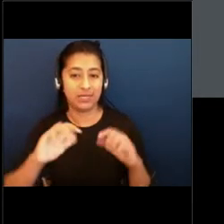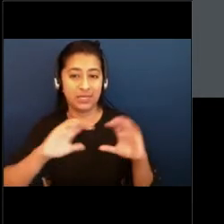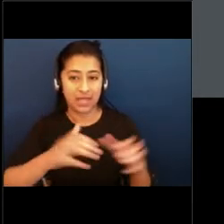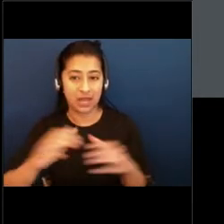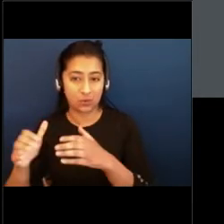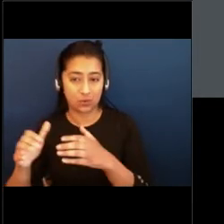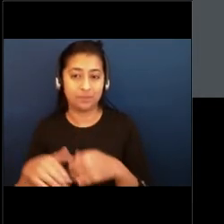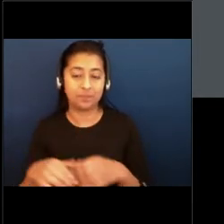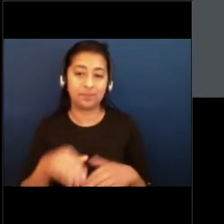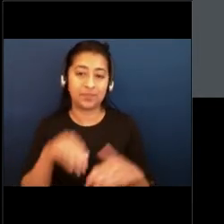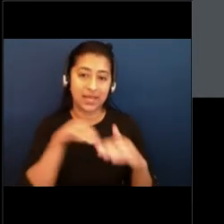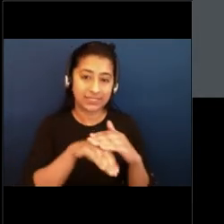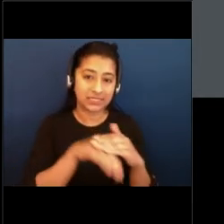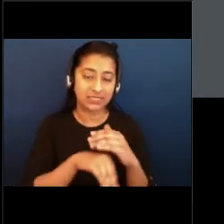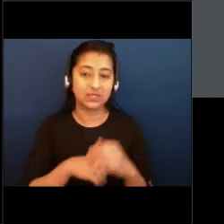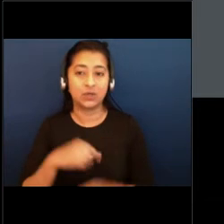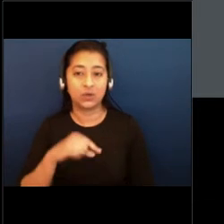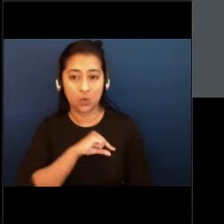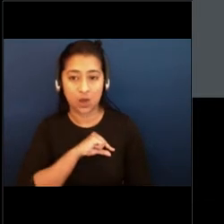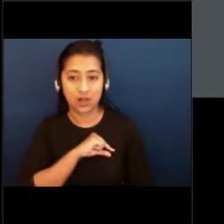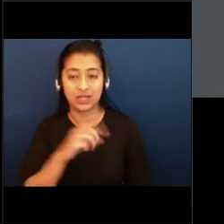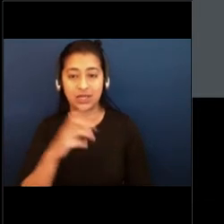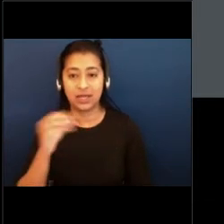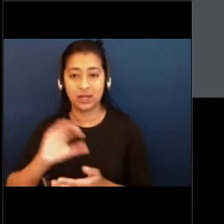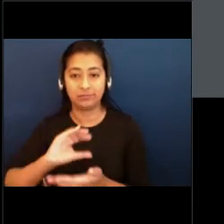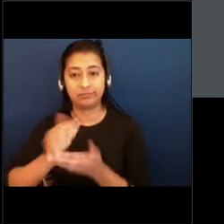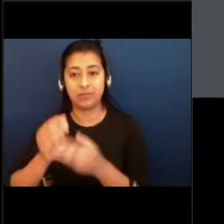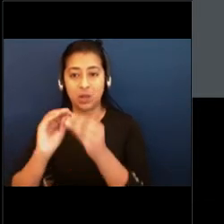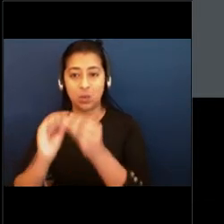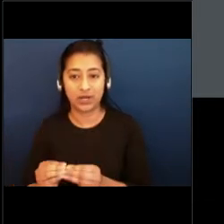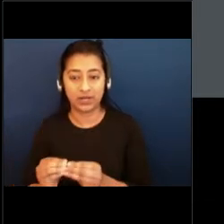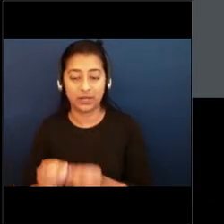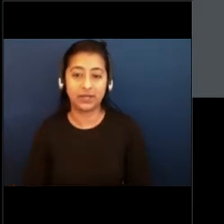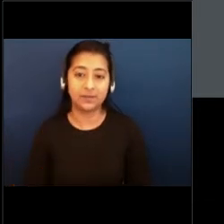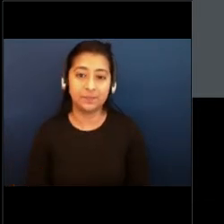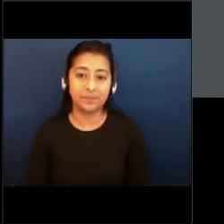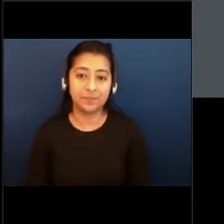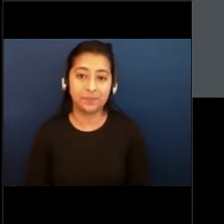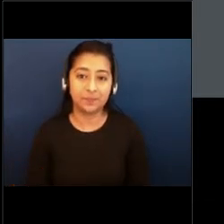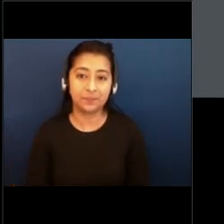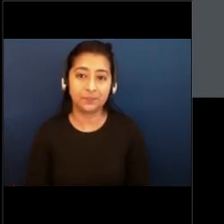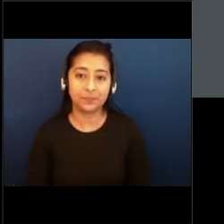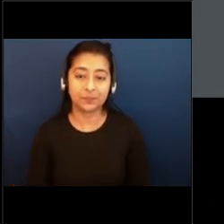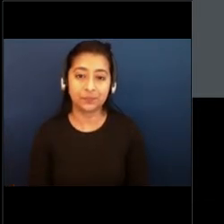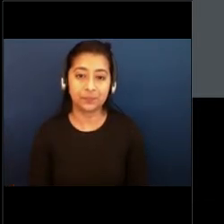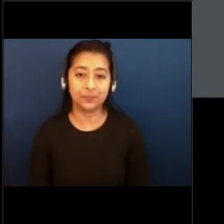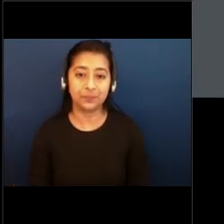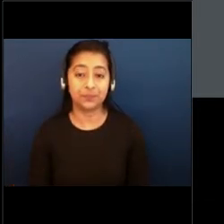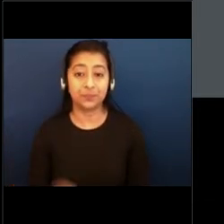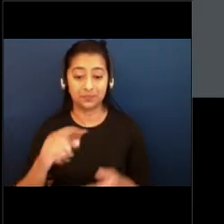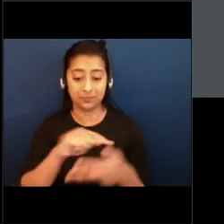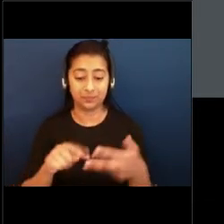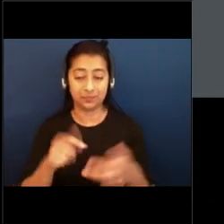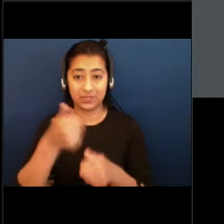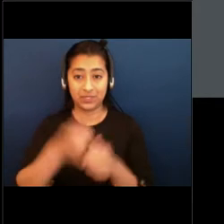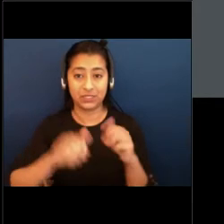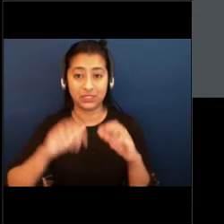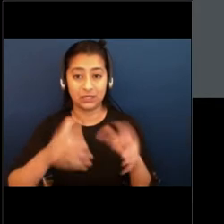accessibility, quality, and quantity. And within each category, each criterion,